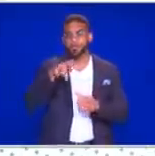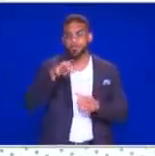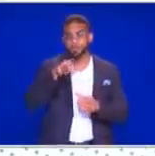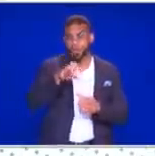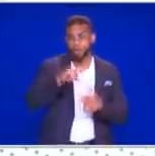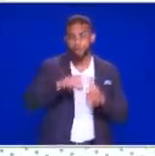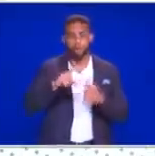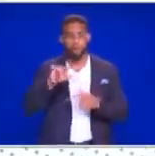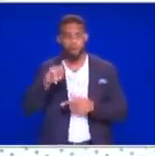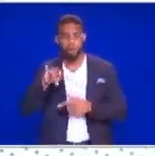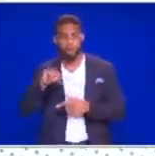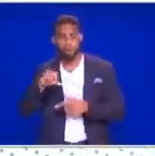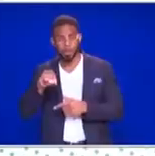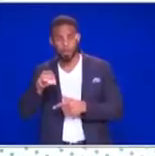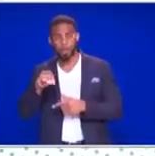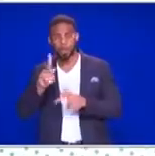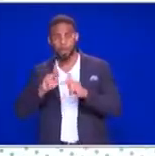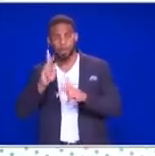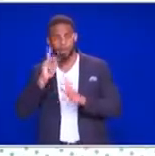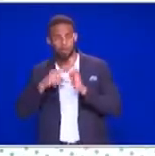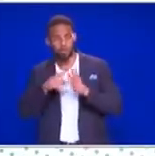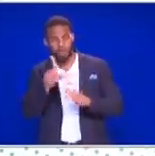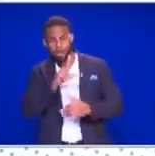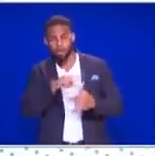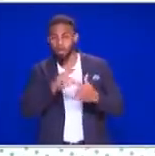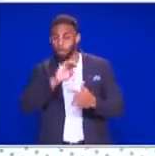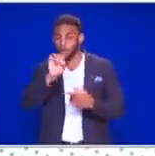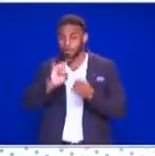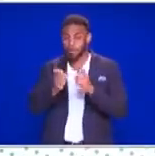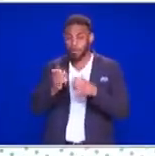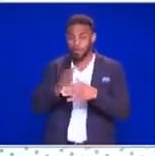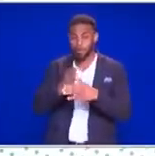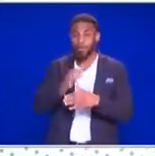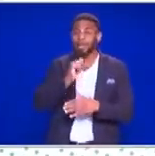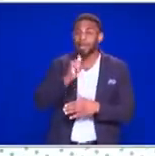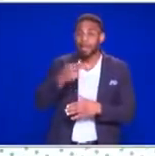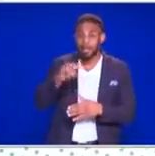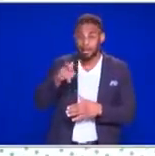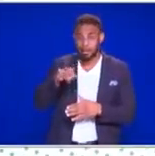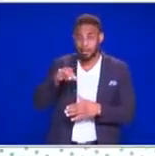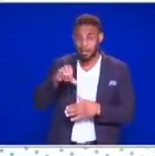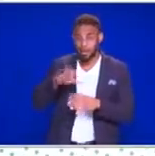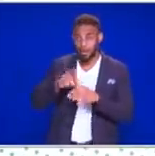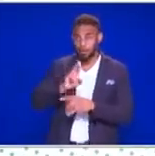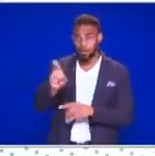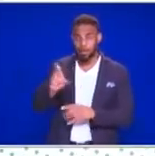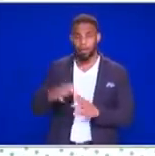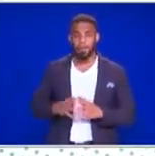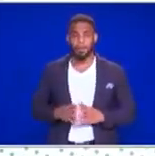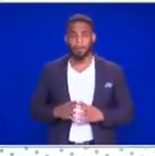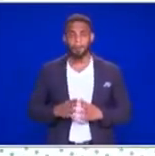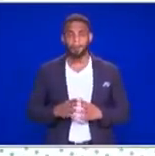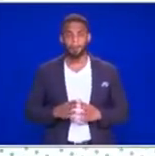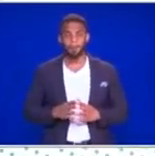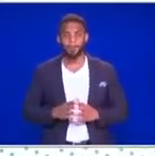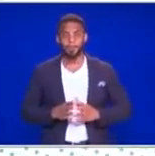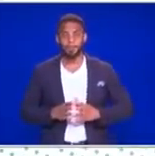population, shown on the left, and the percent change among non-Hispanics on the right.